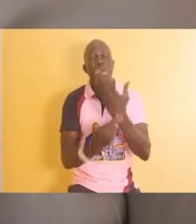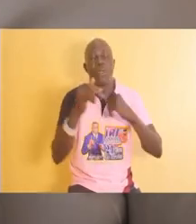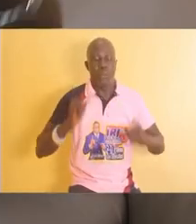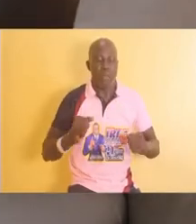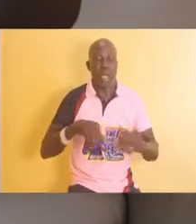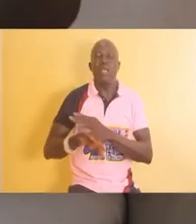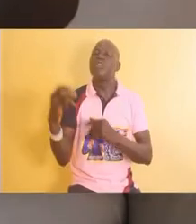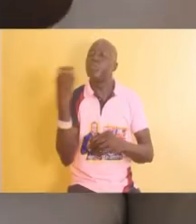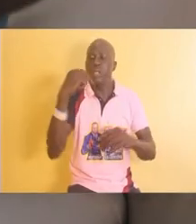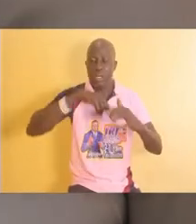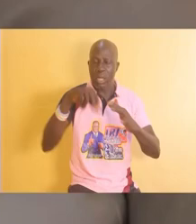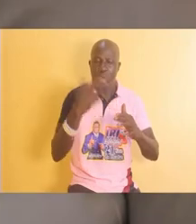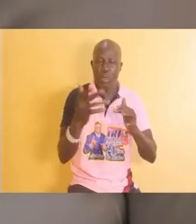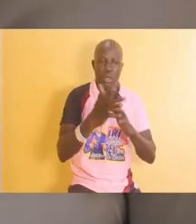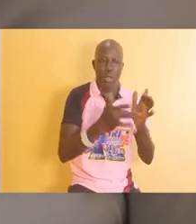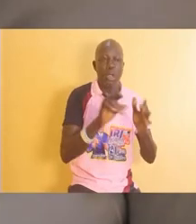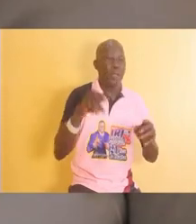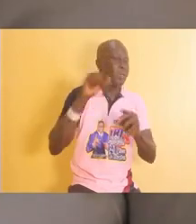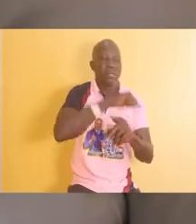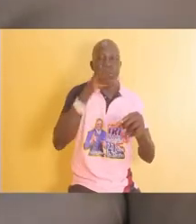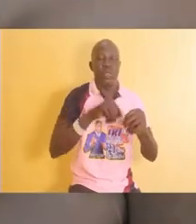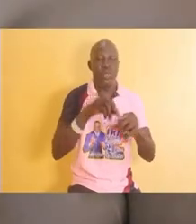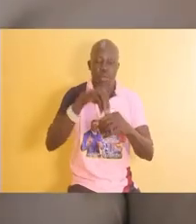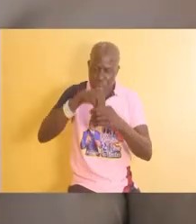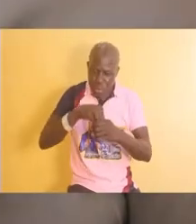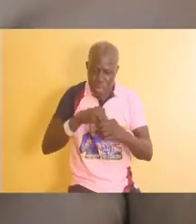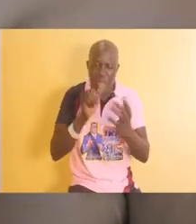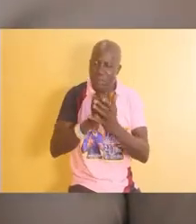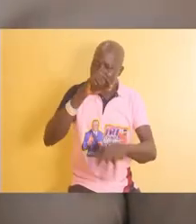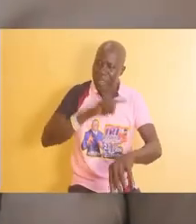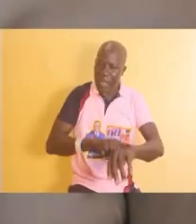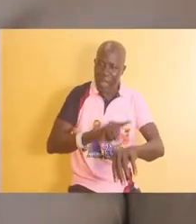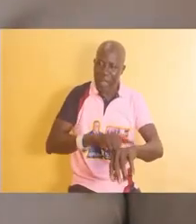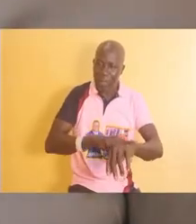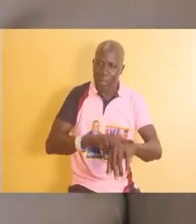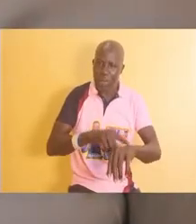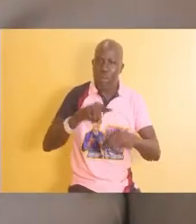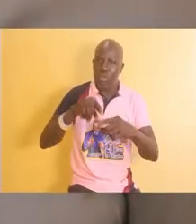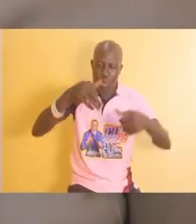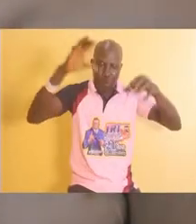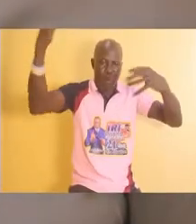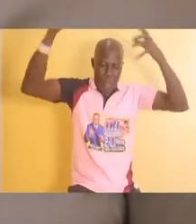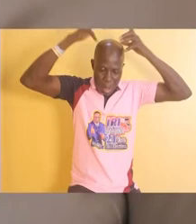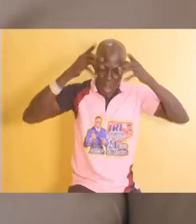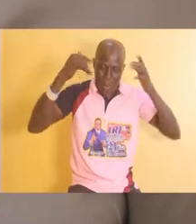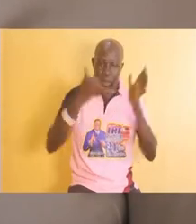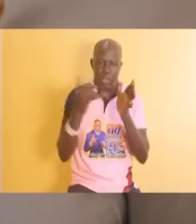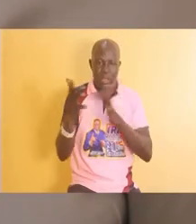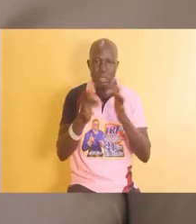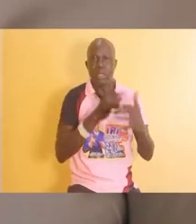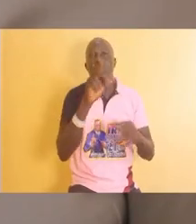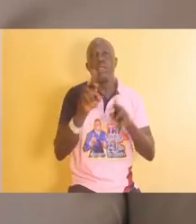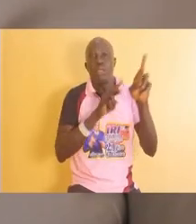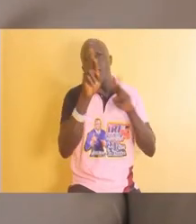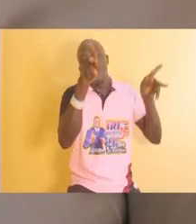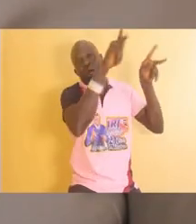Mo wí lórúkọ Olúwa. Láti ìgbà tó ti ń fúrúgbìn. Àkókò yìí rè é. A ó dé lábẹ́ lórúkọ Jésù. Amen. Wà á dẹ̀